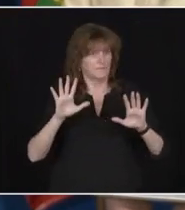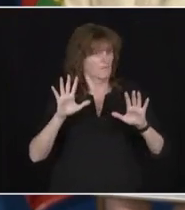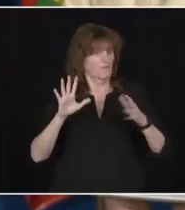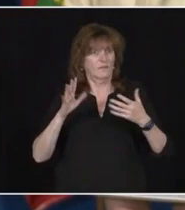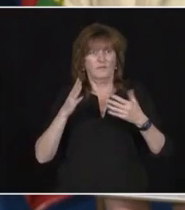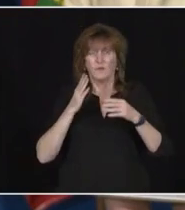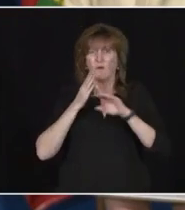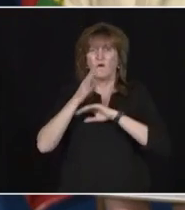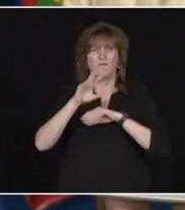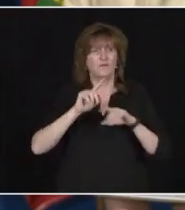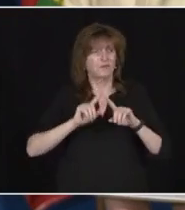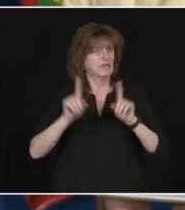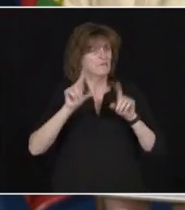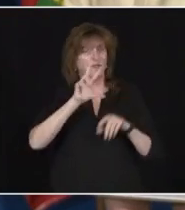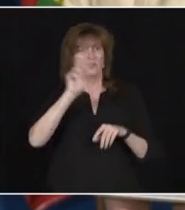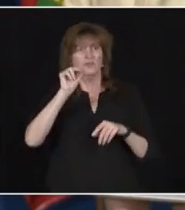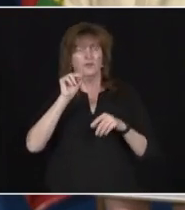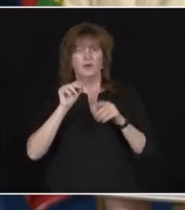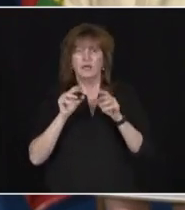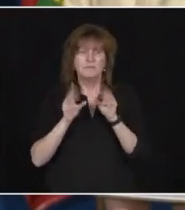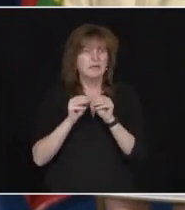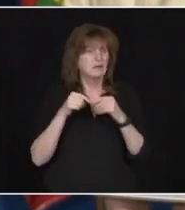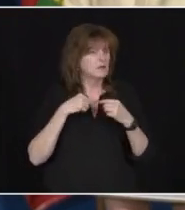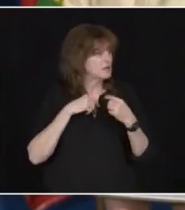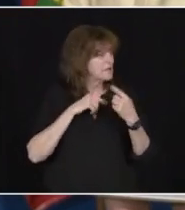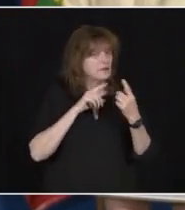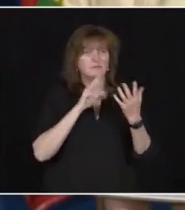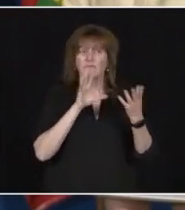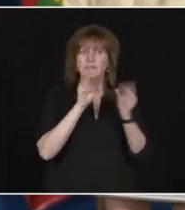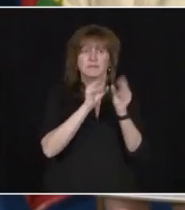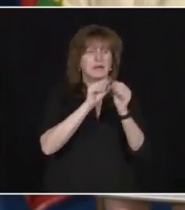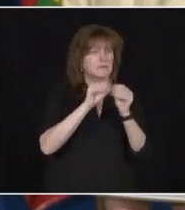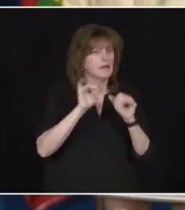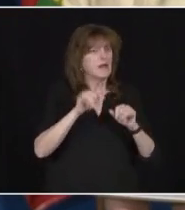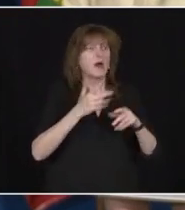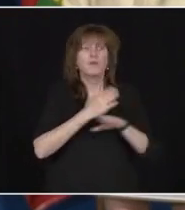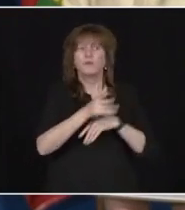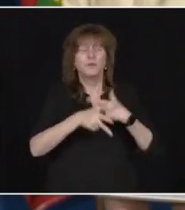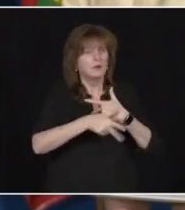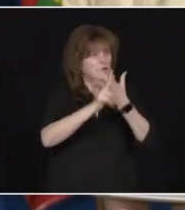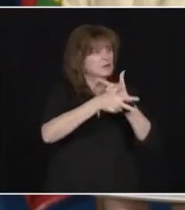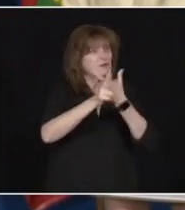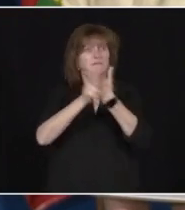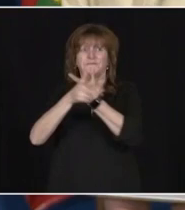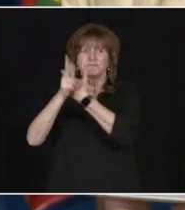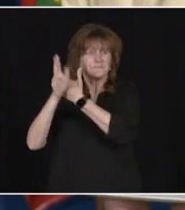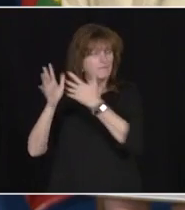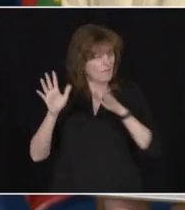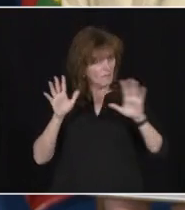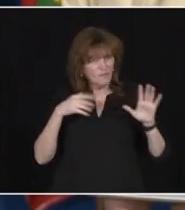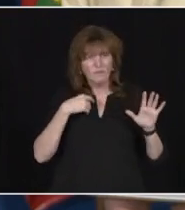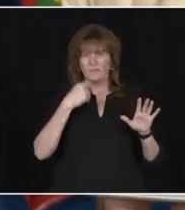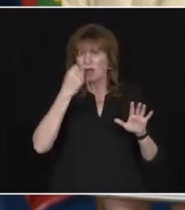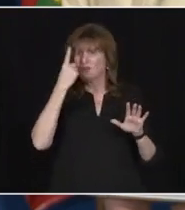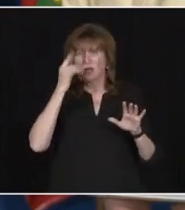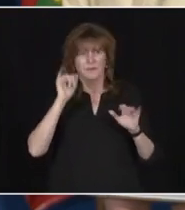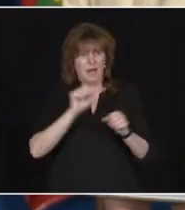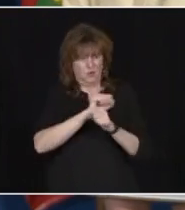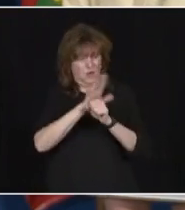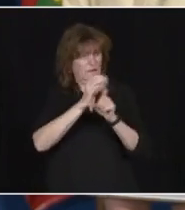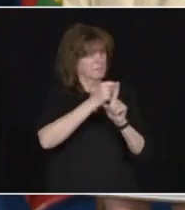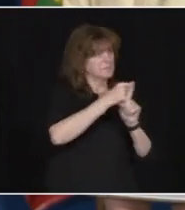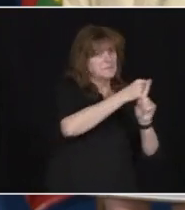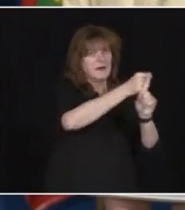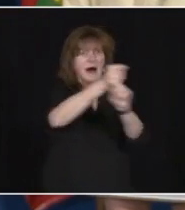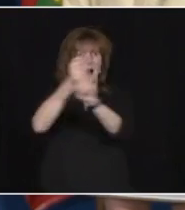region. And there are very real consequences that do come up. And I want to assure them that this